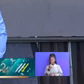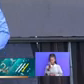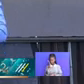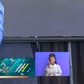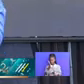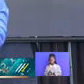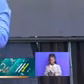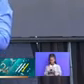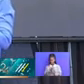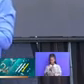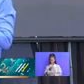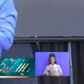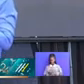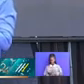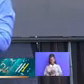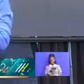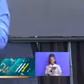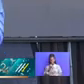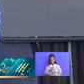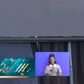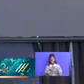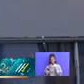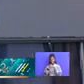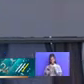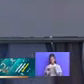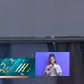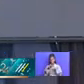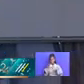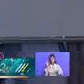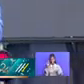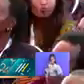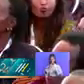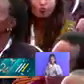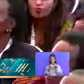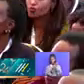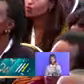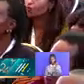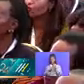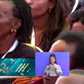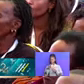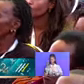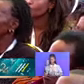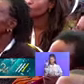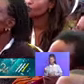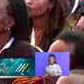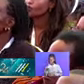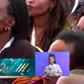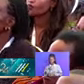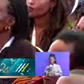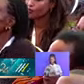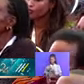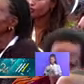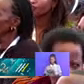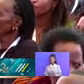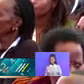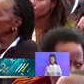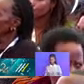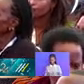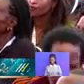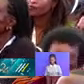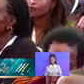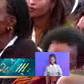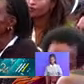tell you the truth anytime you are moving in the spirit of poverty somebody is benefiting from